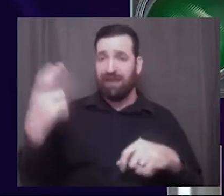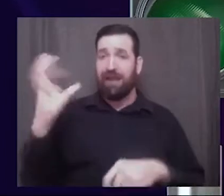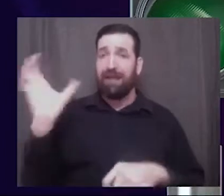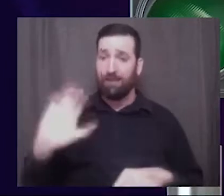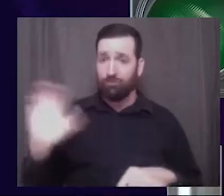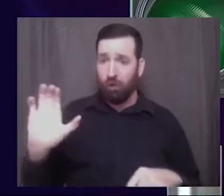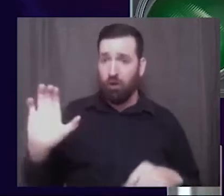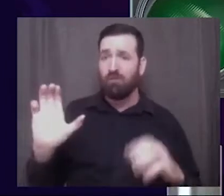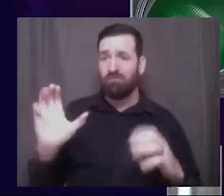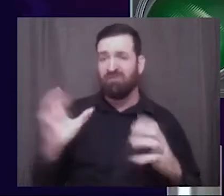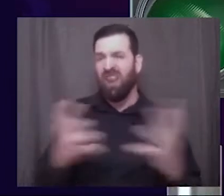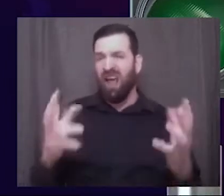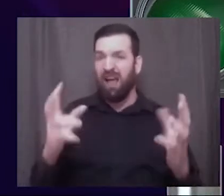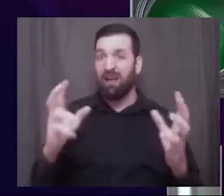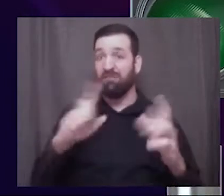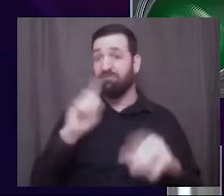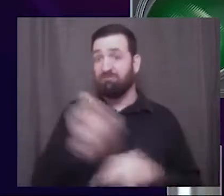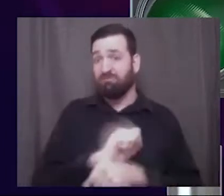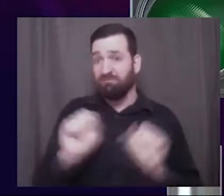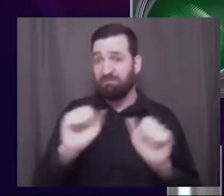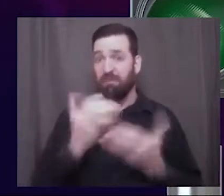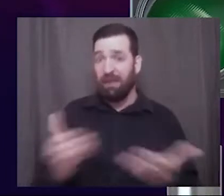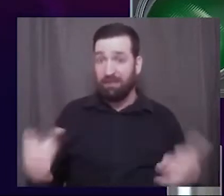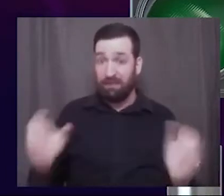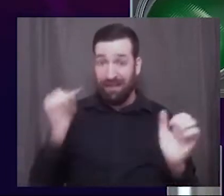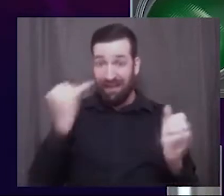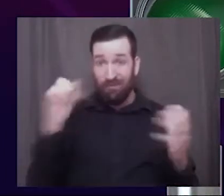So guess what? If you do those things, one, my